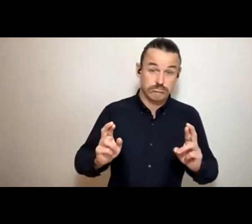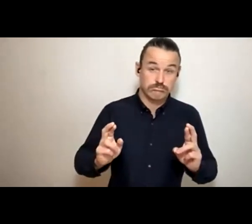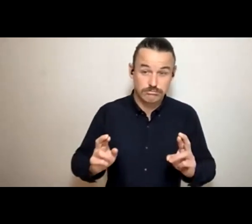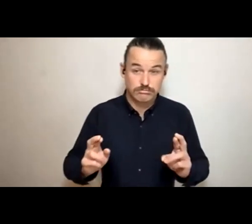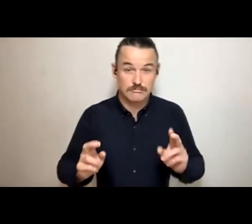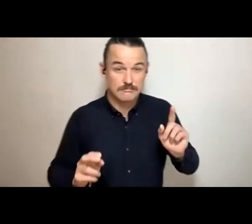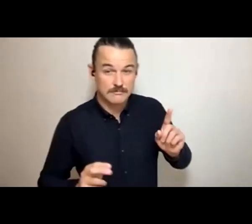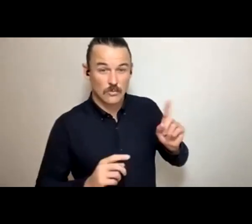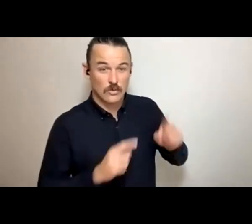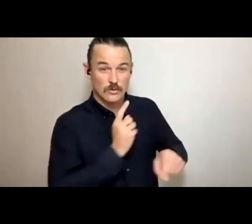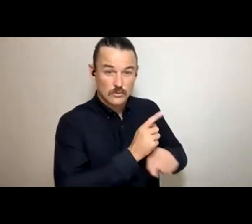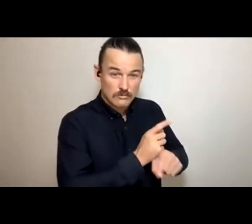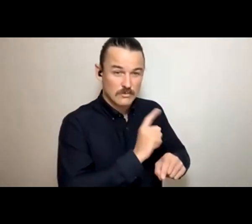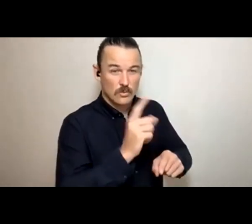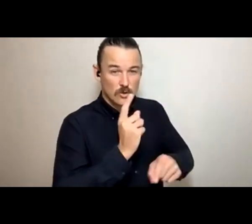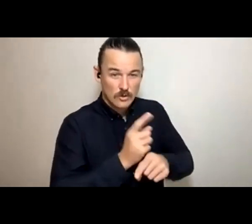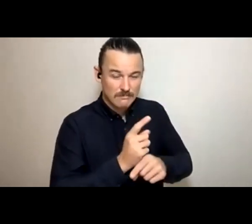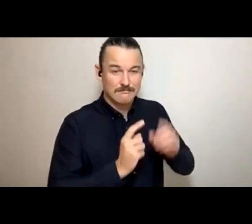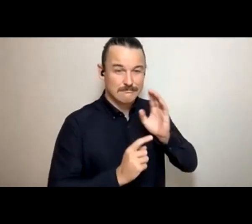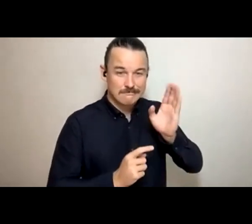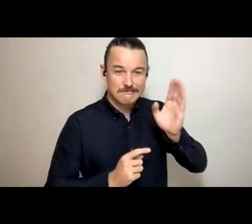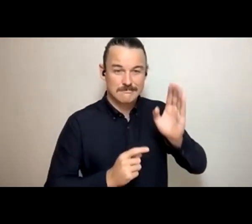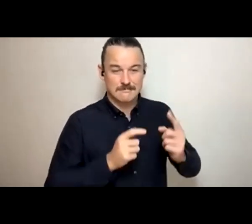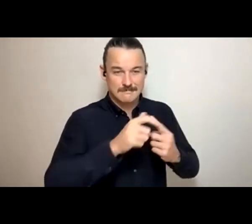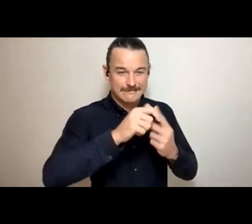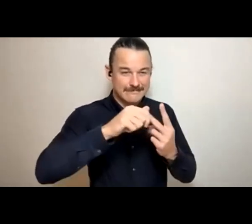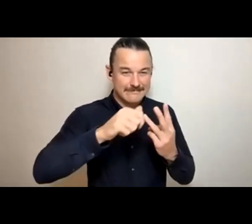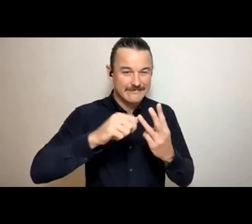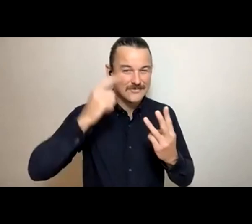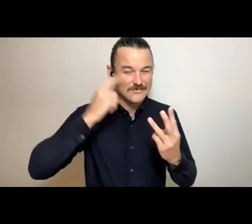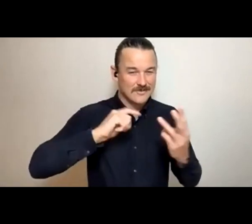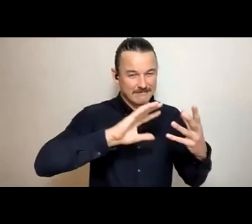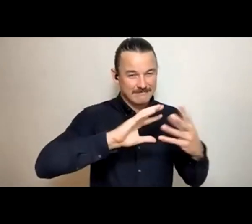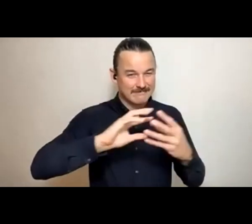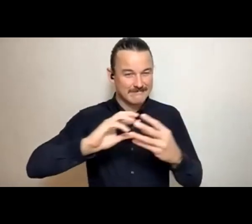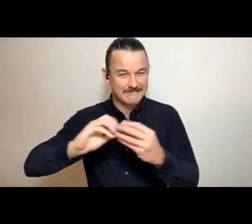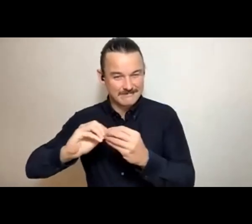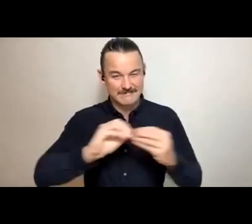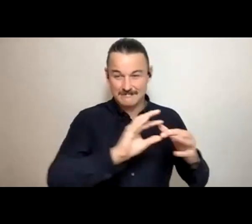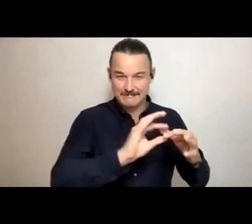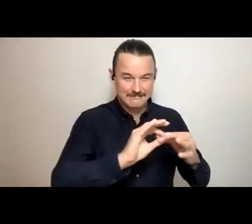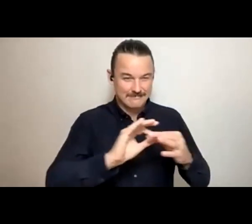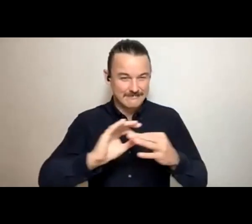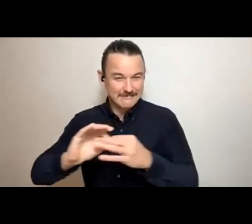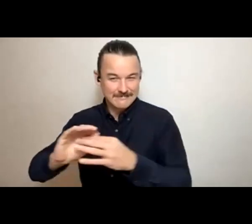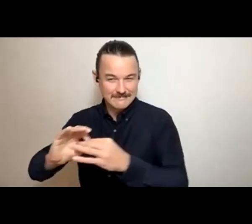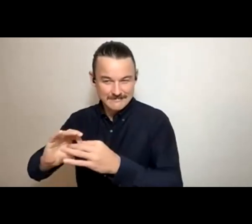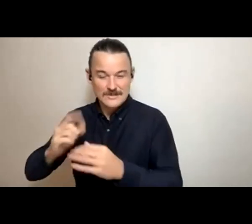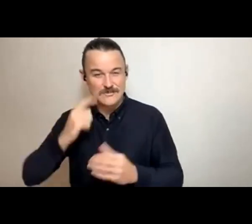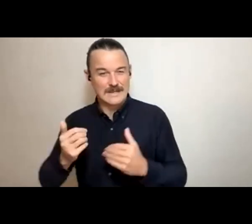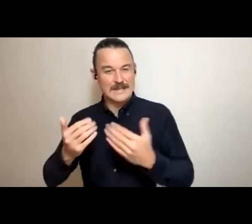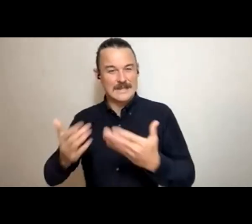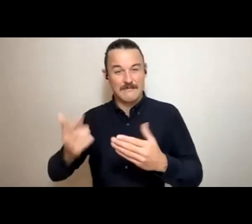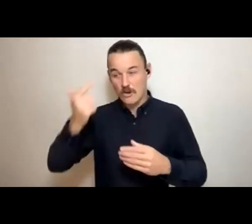on the panel's, um, sort of thoughts and think about, um, try and leave us with some idea of what we can